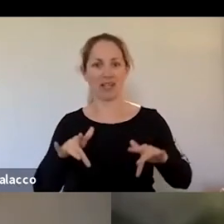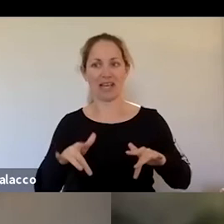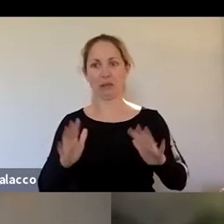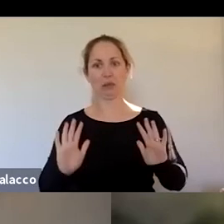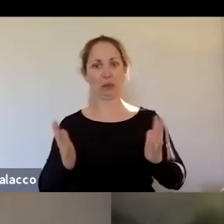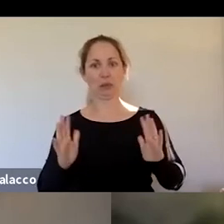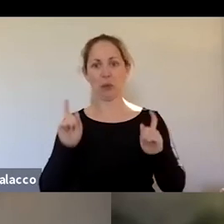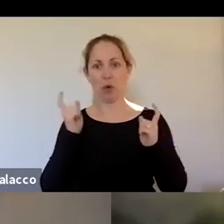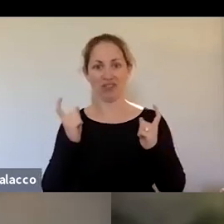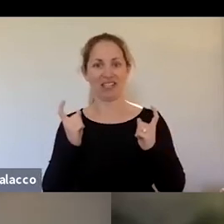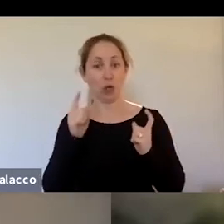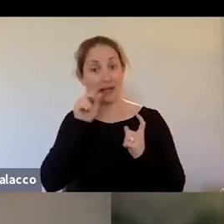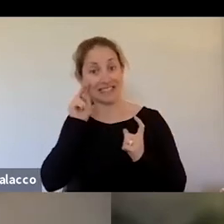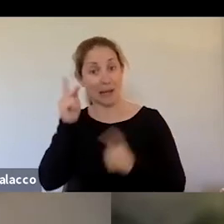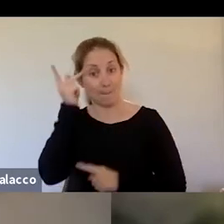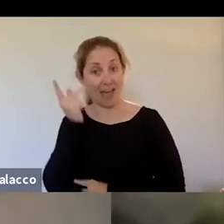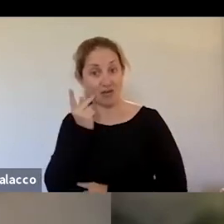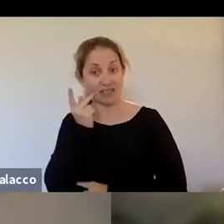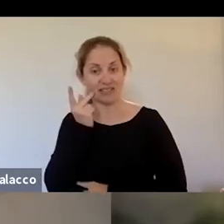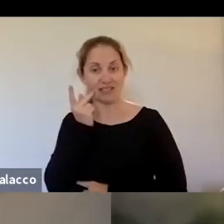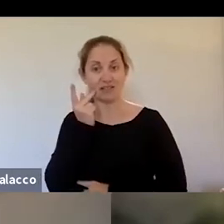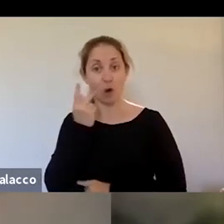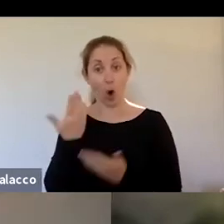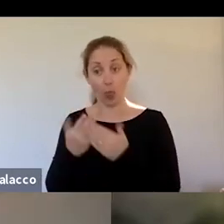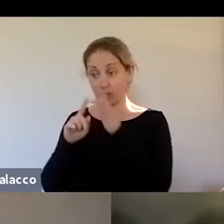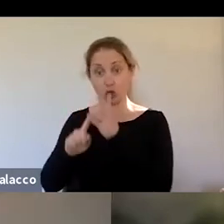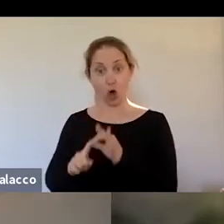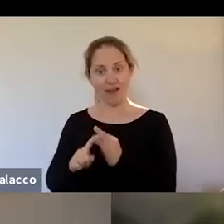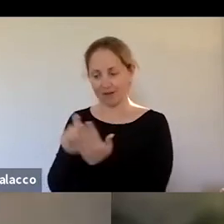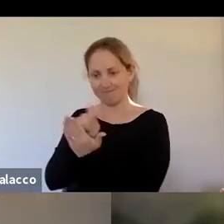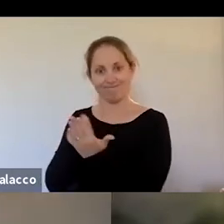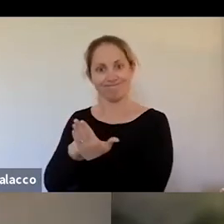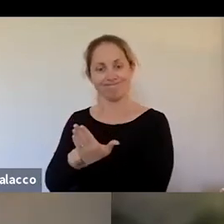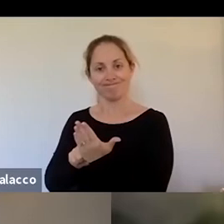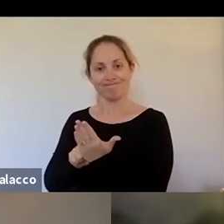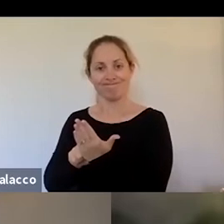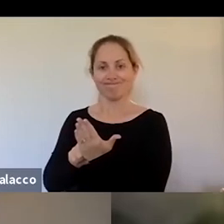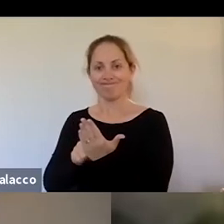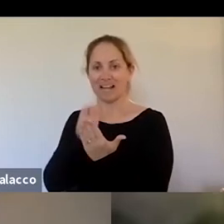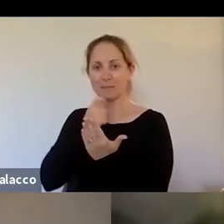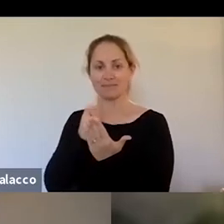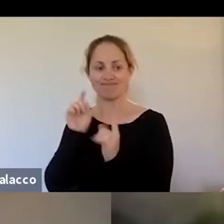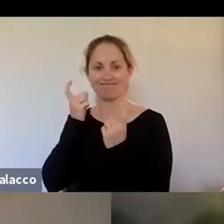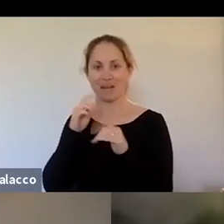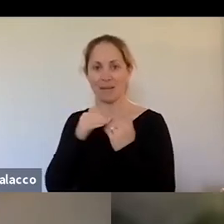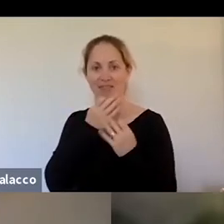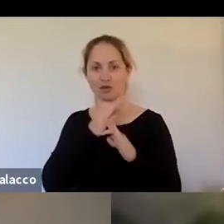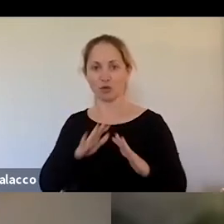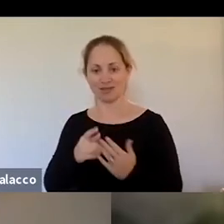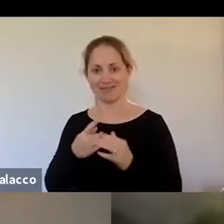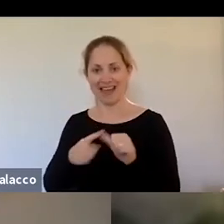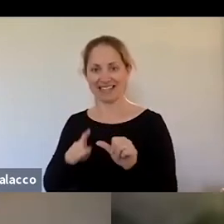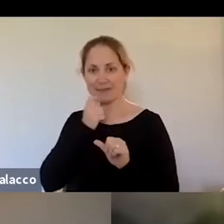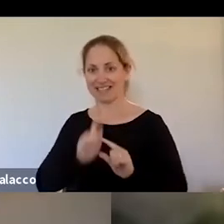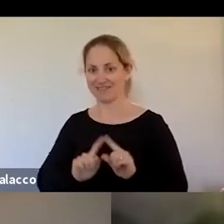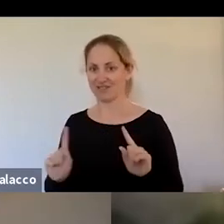that parents of young children on the survey are answering some of the questions a little bit differently. The other factor that